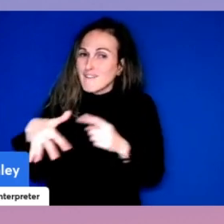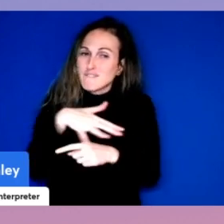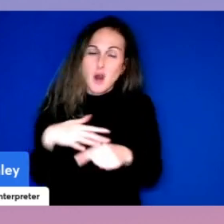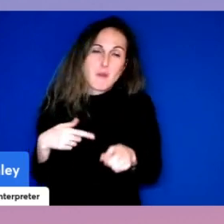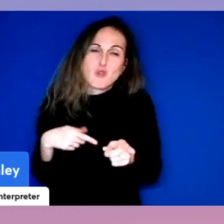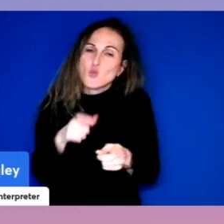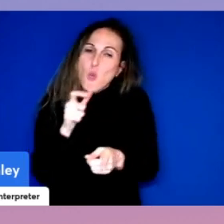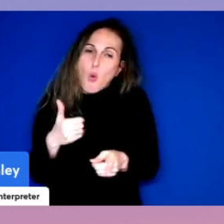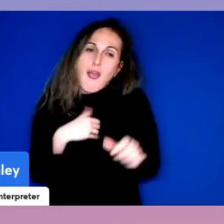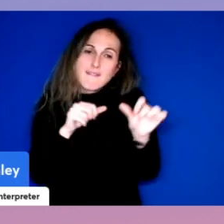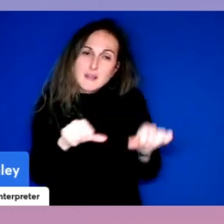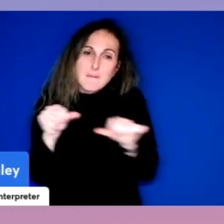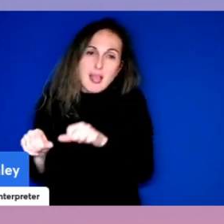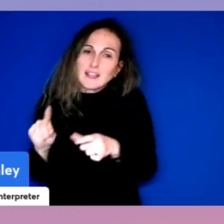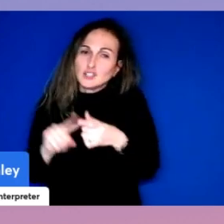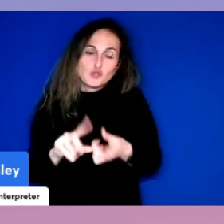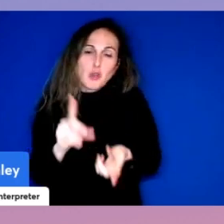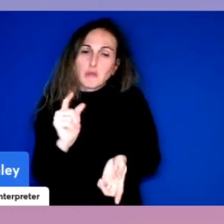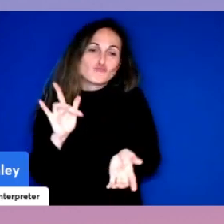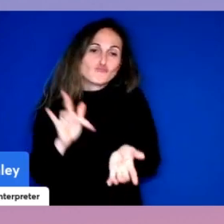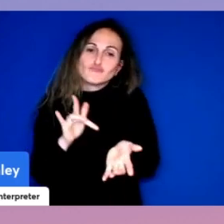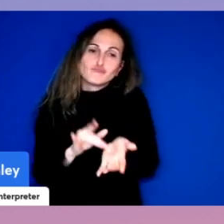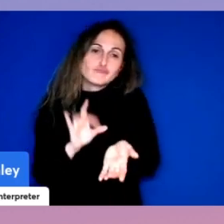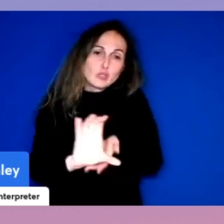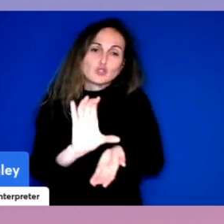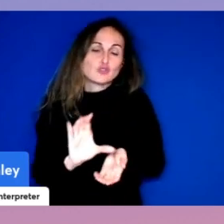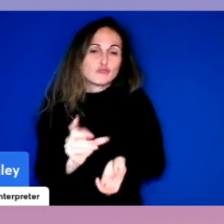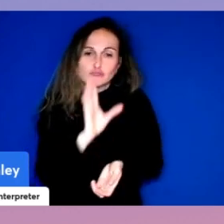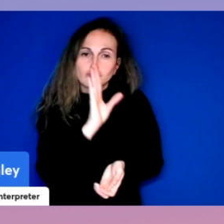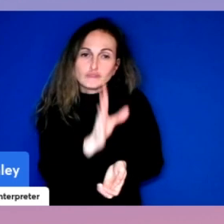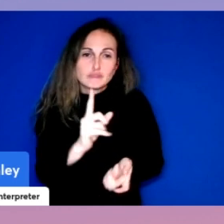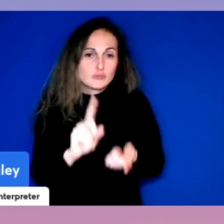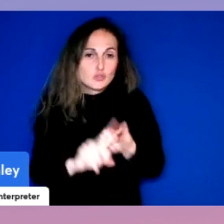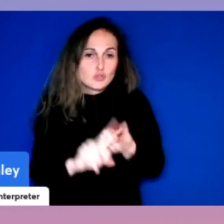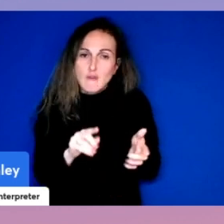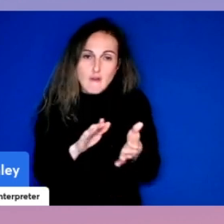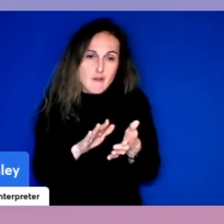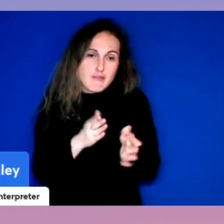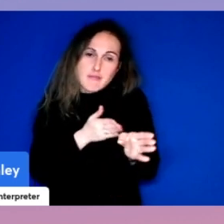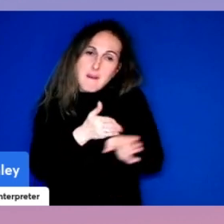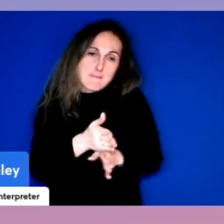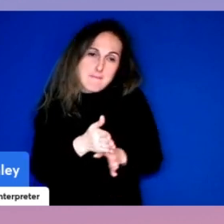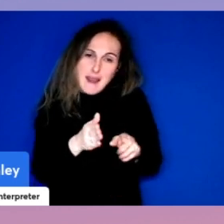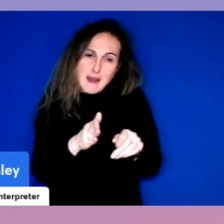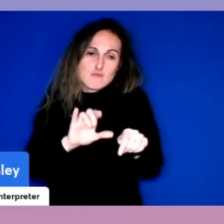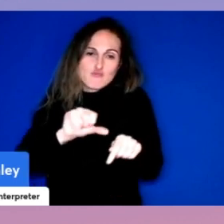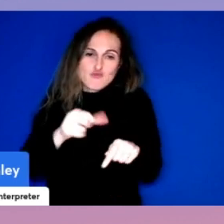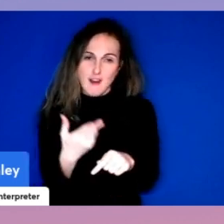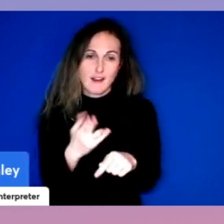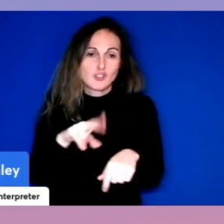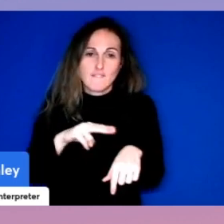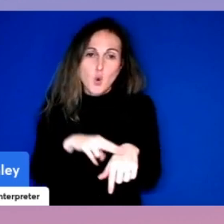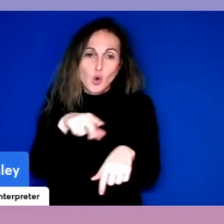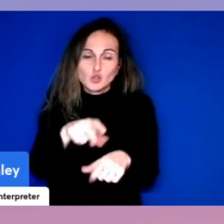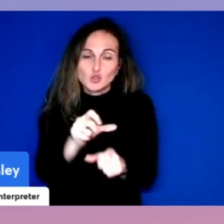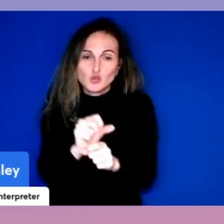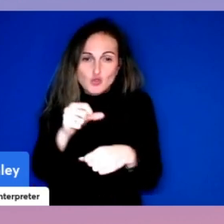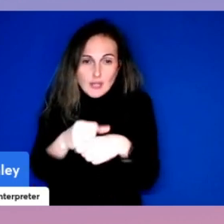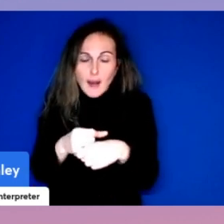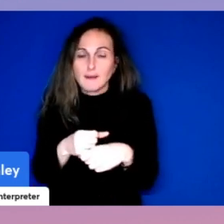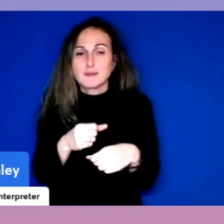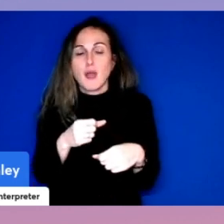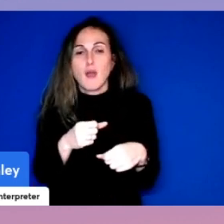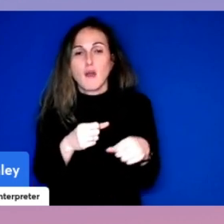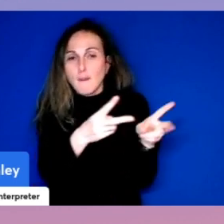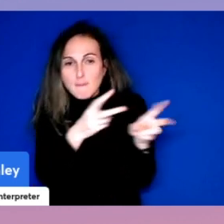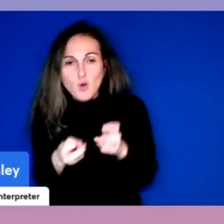have the ability to commit and push straight to the main branch. Of course, you create a pull request or merge request,